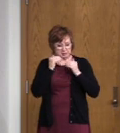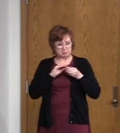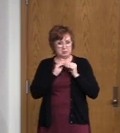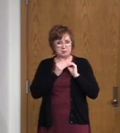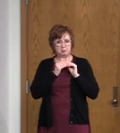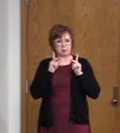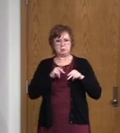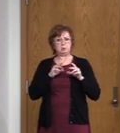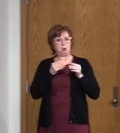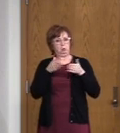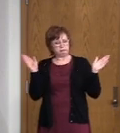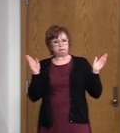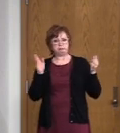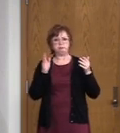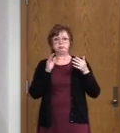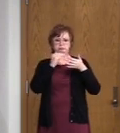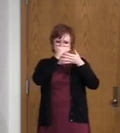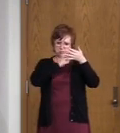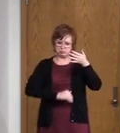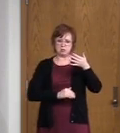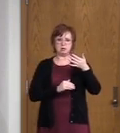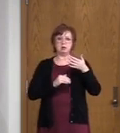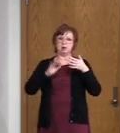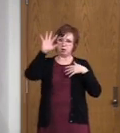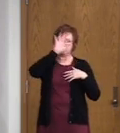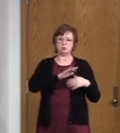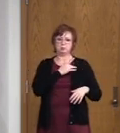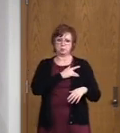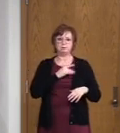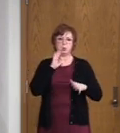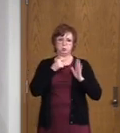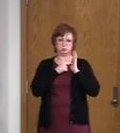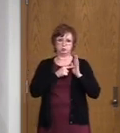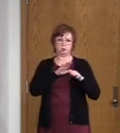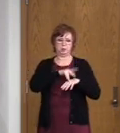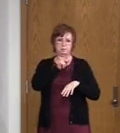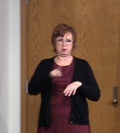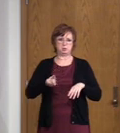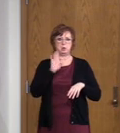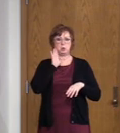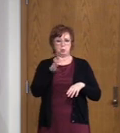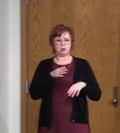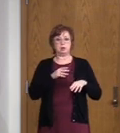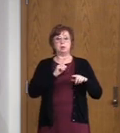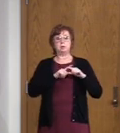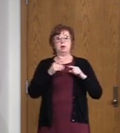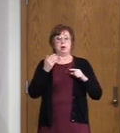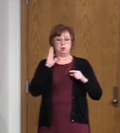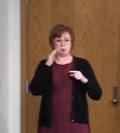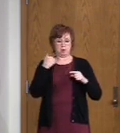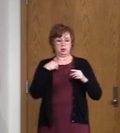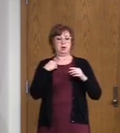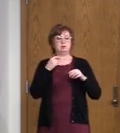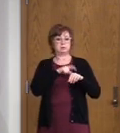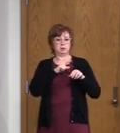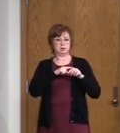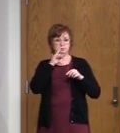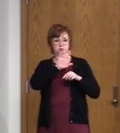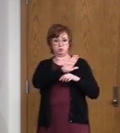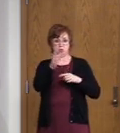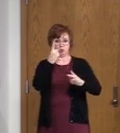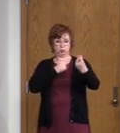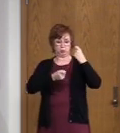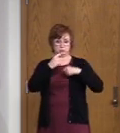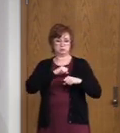deck in a minute, but I just want to make sure that everyone knows that there will be time for questions after the fact. And certainly, I believe both the slide